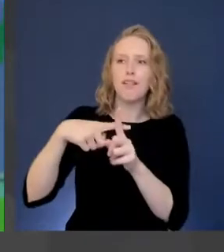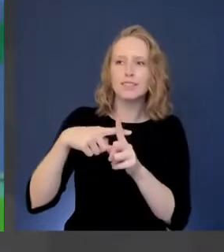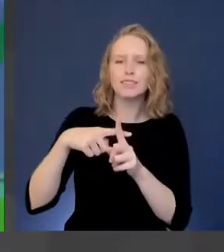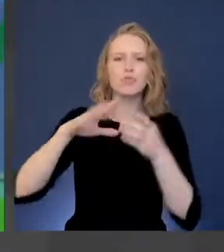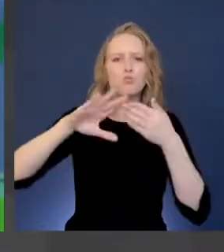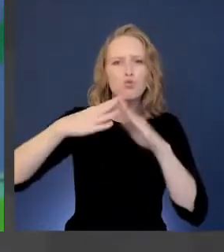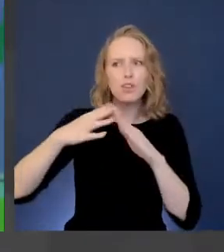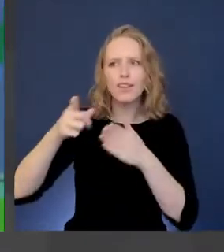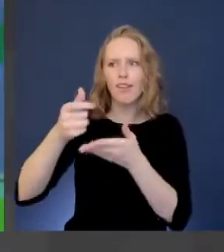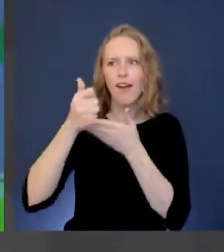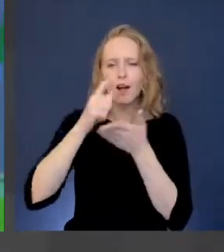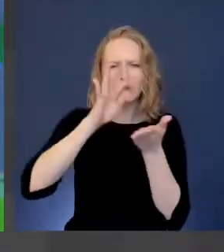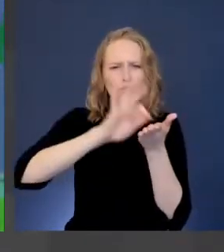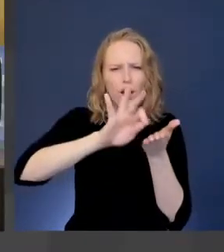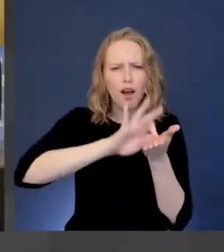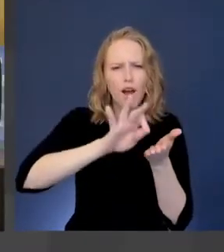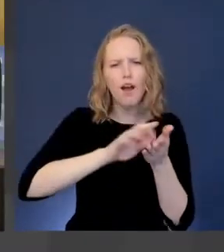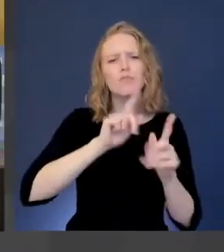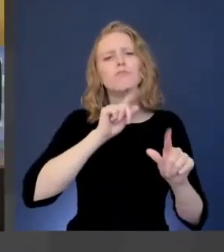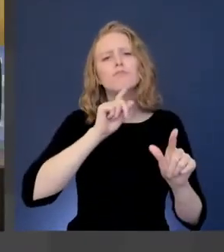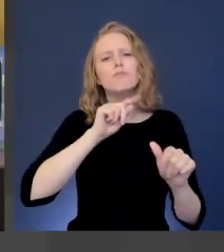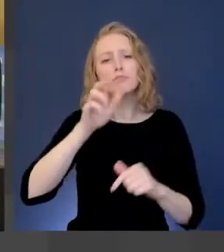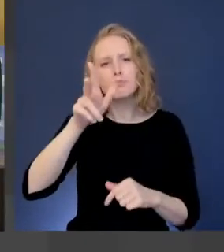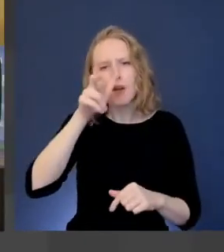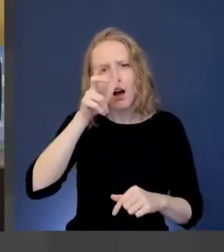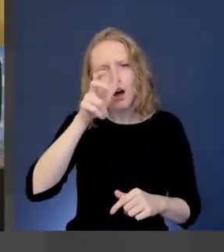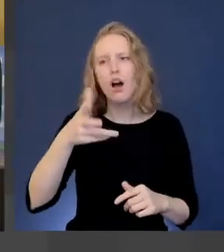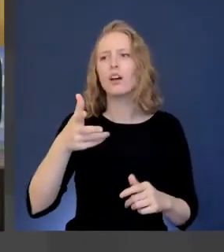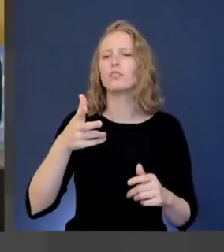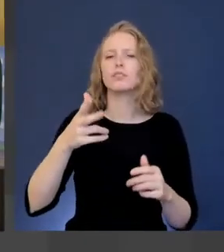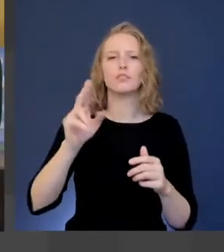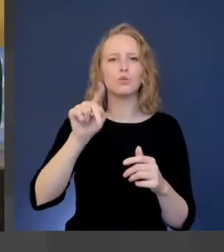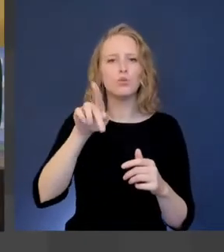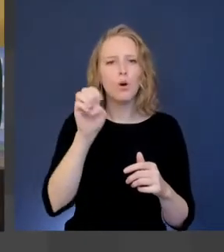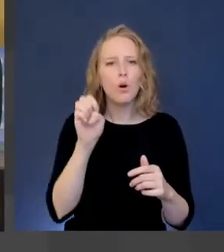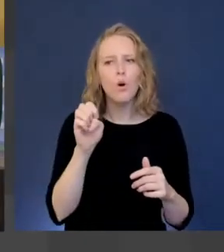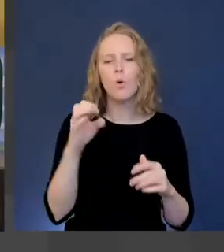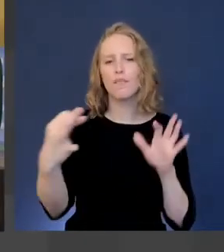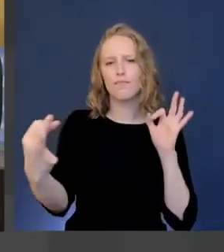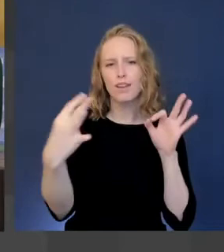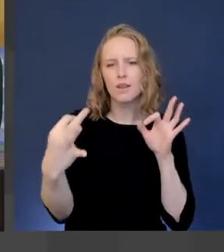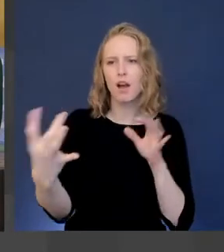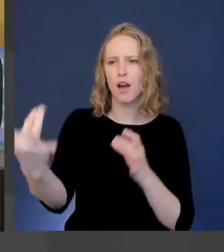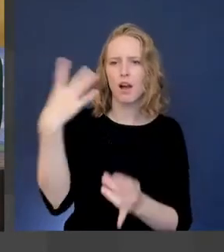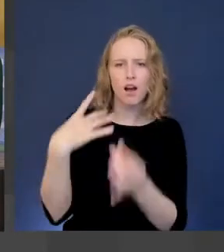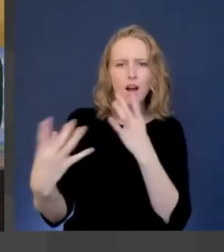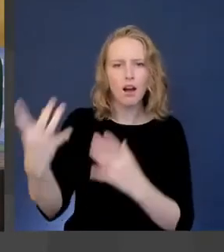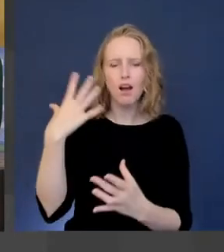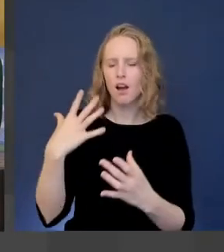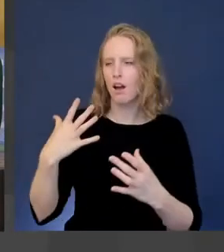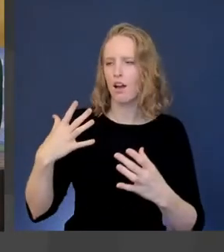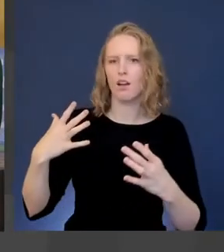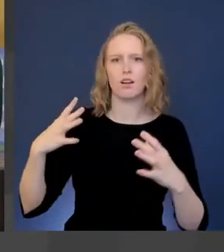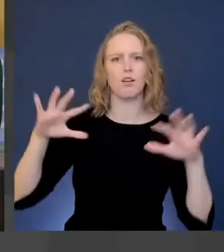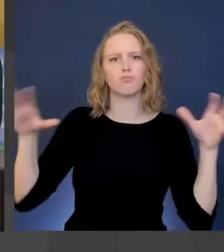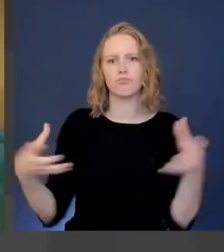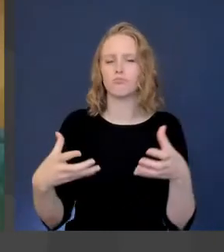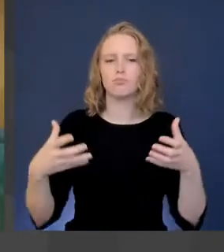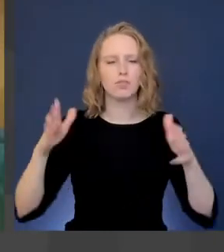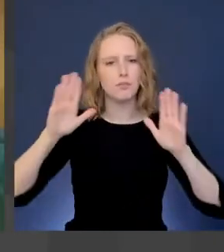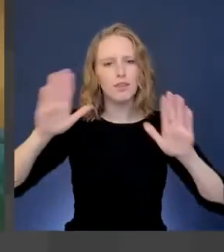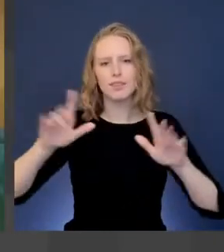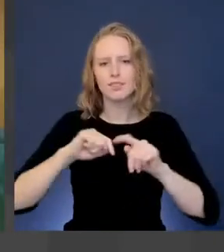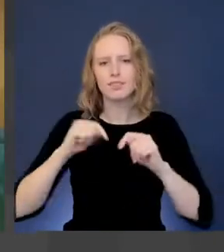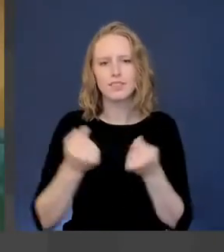They're just everywhere giving us notes and feedback and telling us what's working. So you add that to an amazing team, and it's really incredible. We really want actually